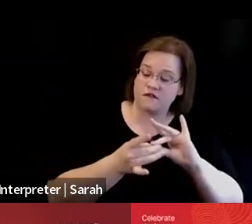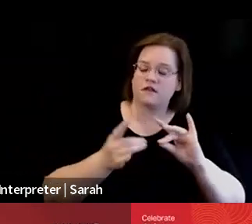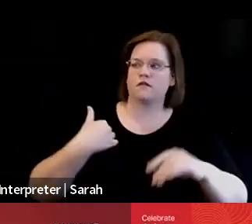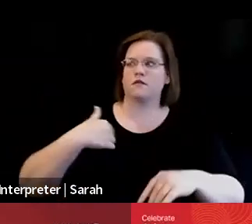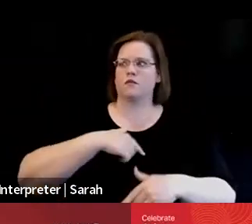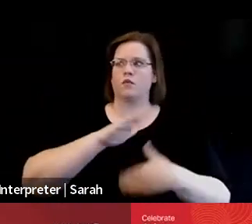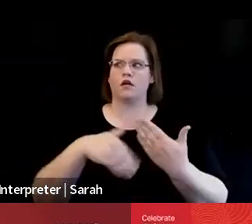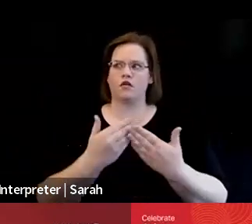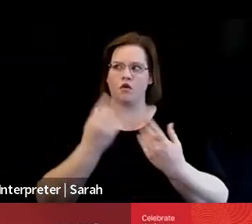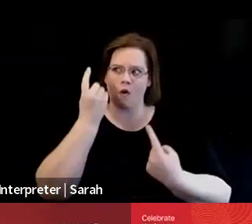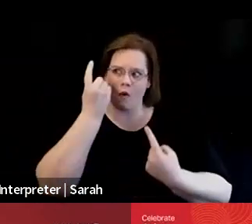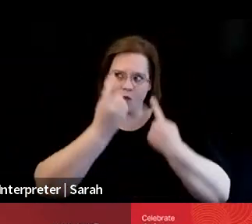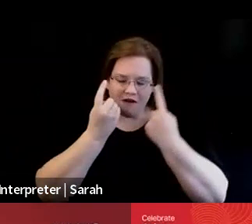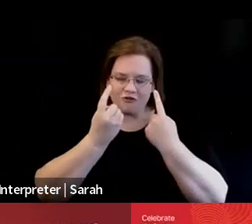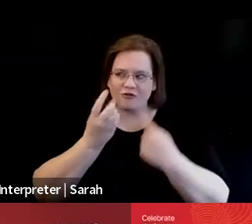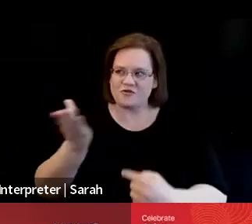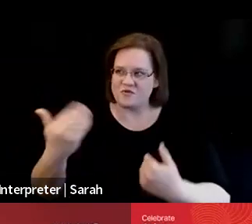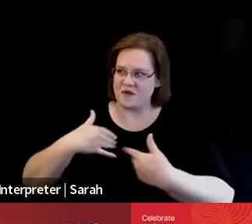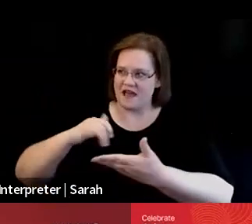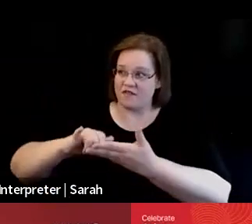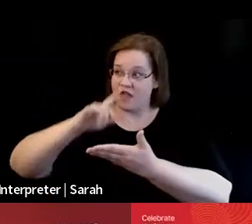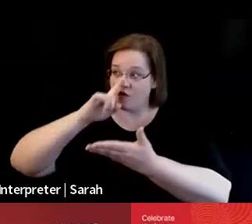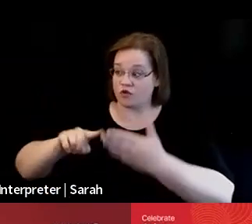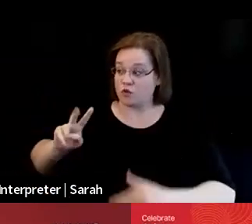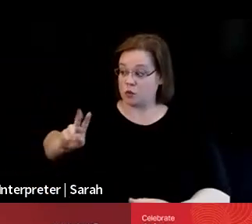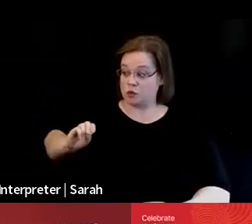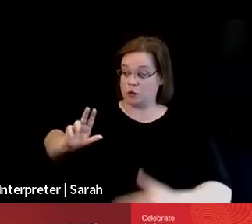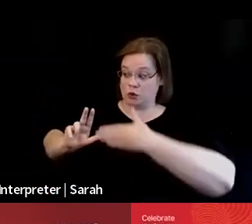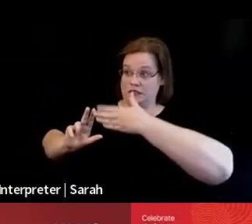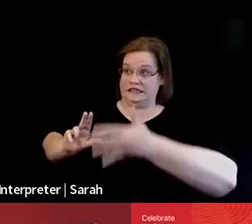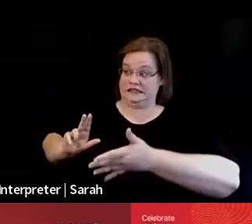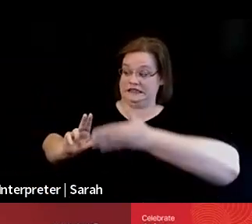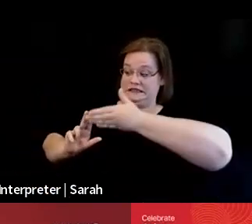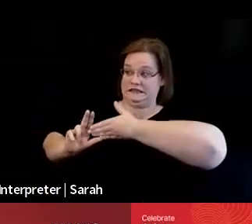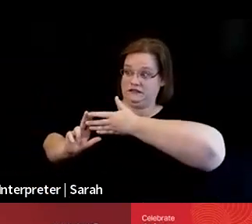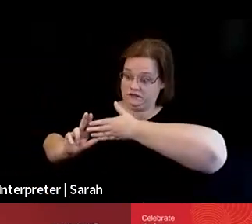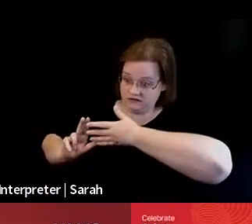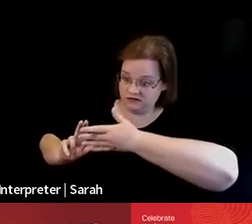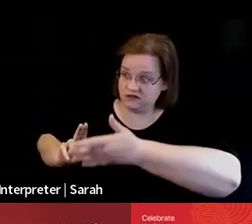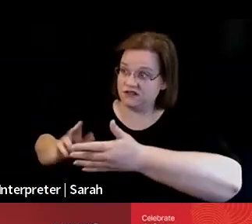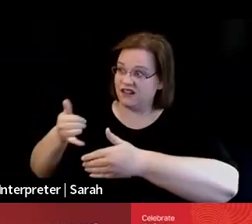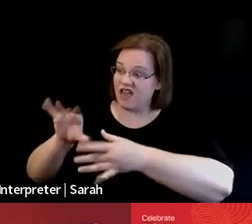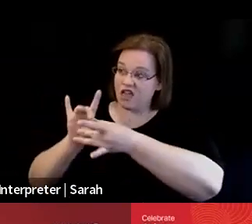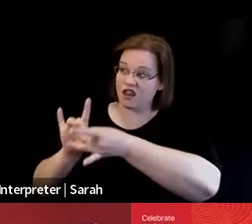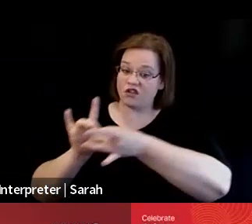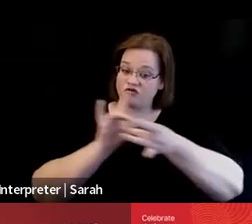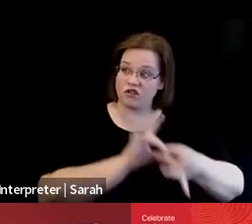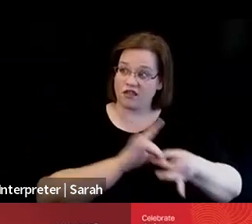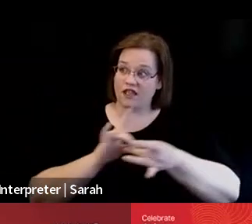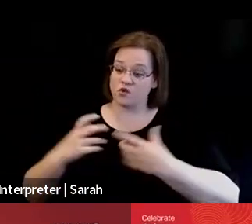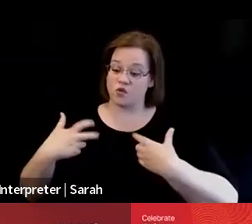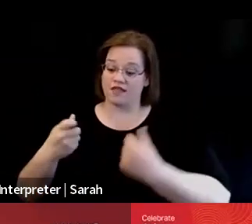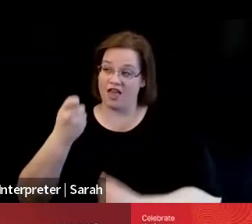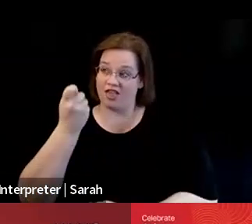probably wondering, since you have that research from 2003, is there any correlation or relation between health